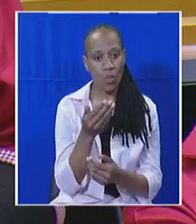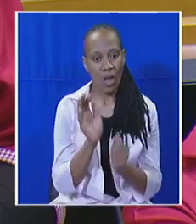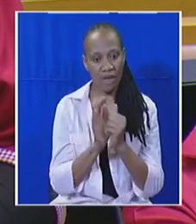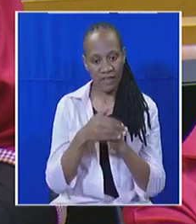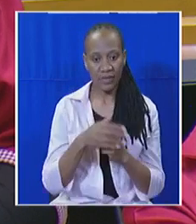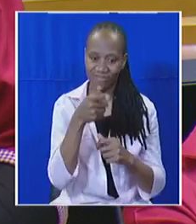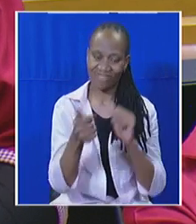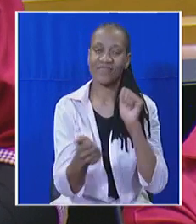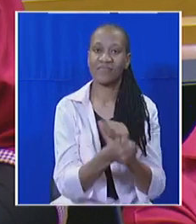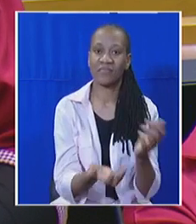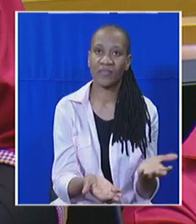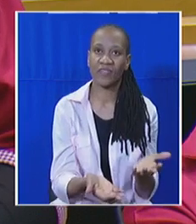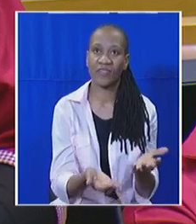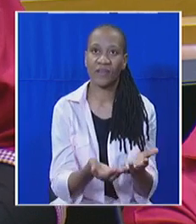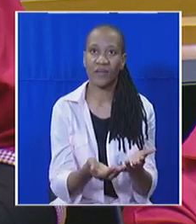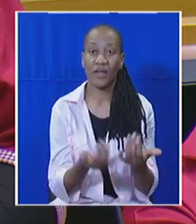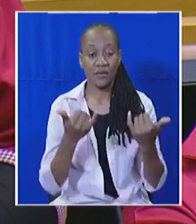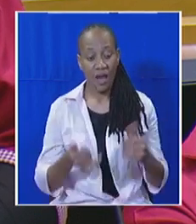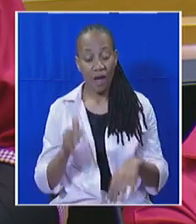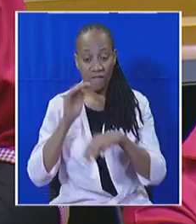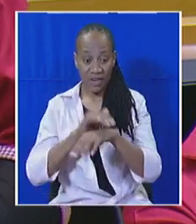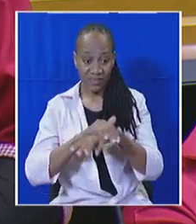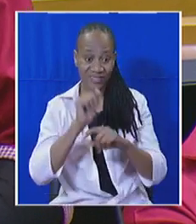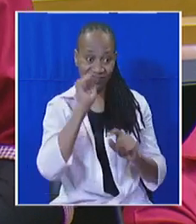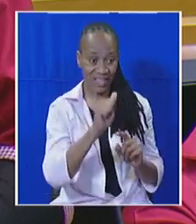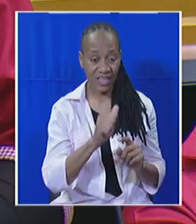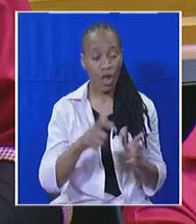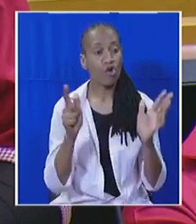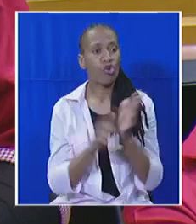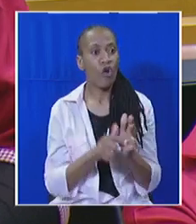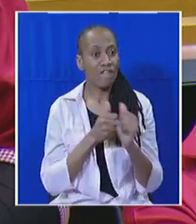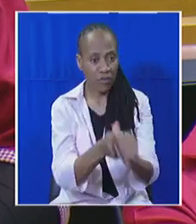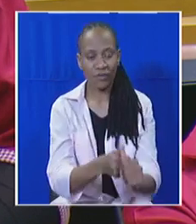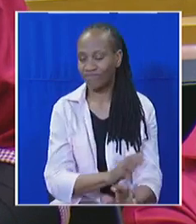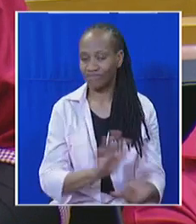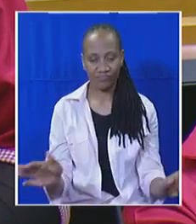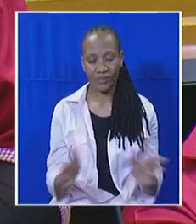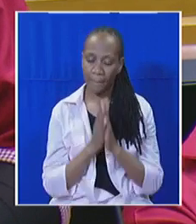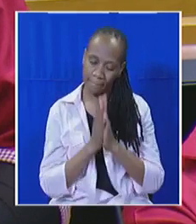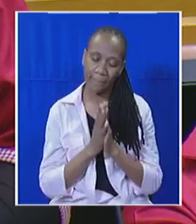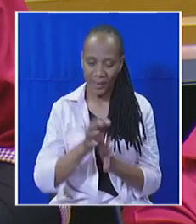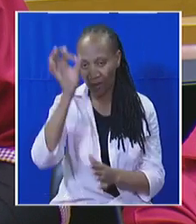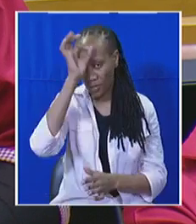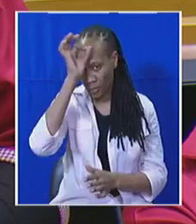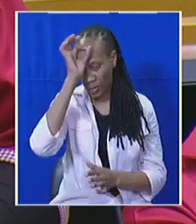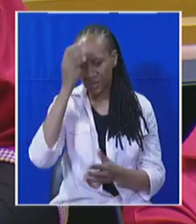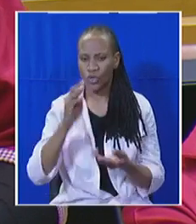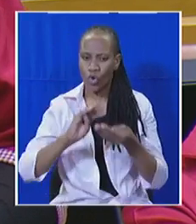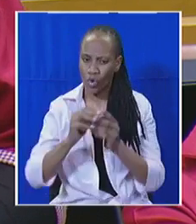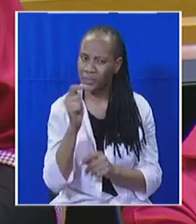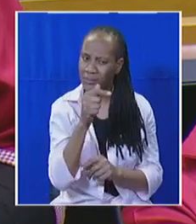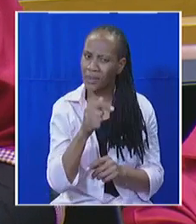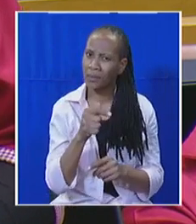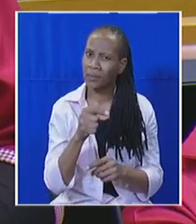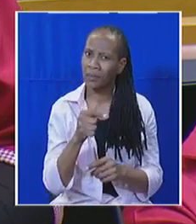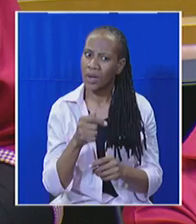political connected friends are now law unto themselves. Call on the police to finalize the Ledich community case of fraud